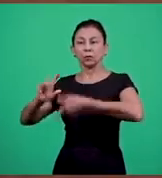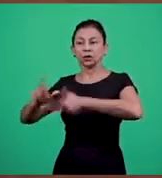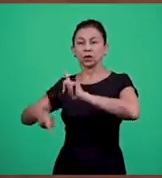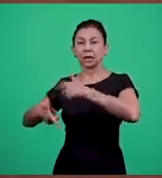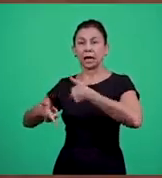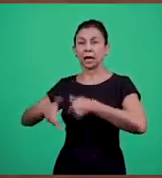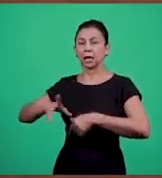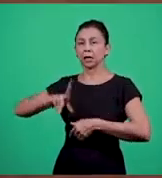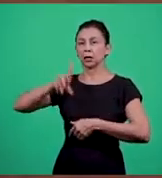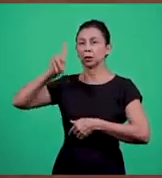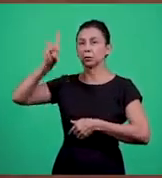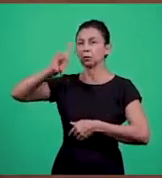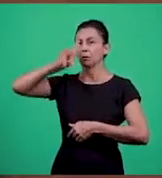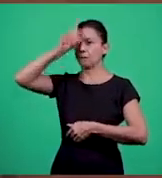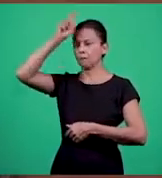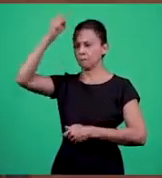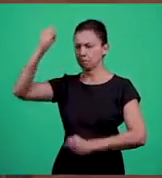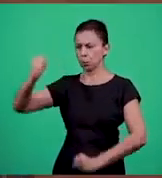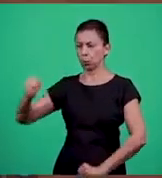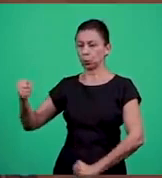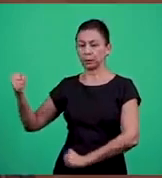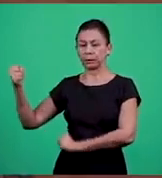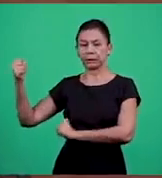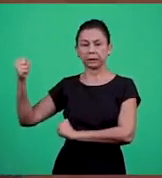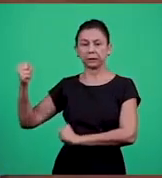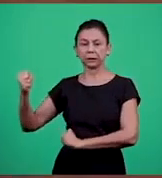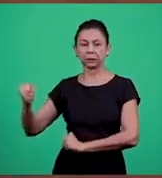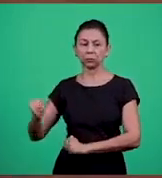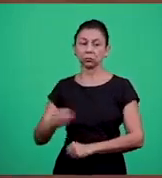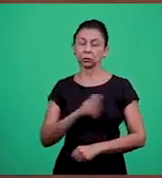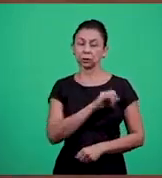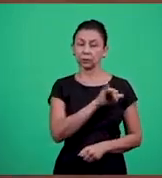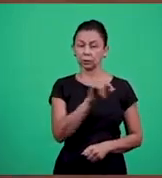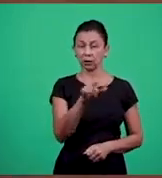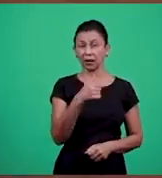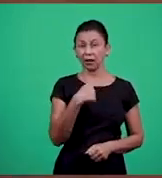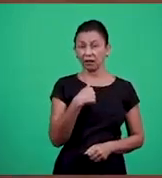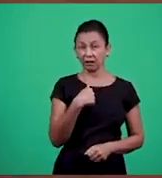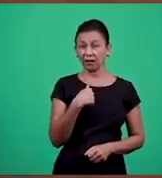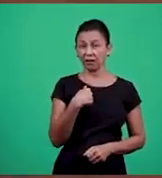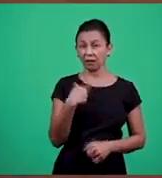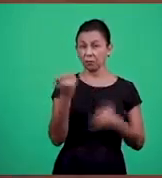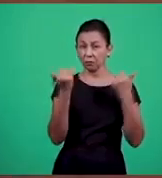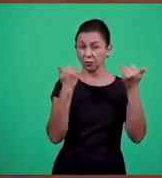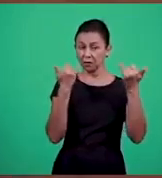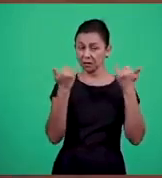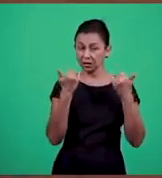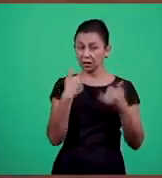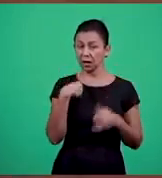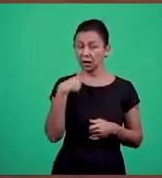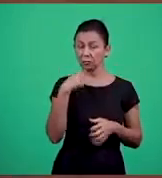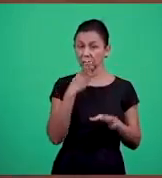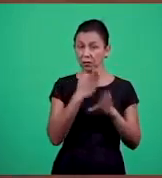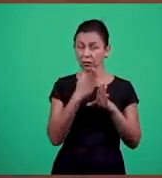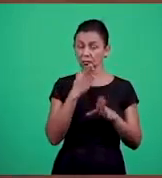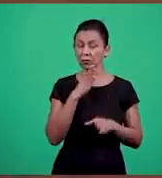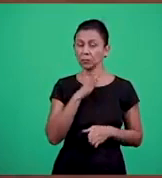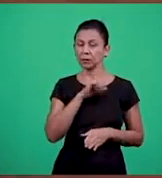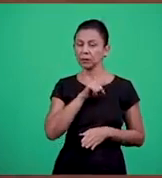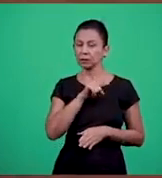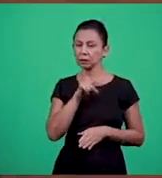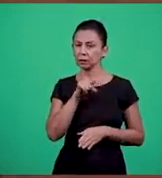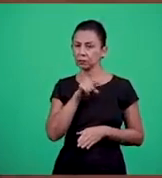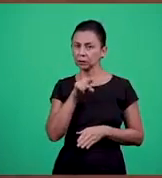were afraid, very scared, because they knew that the people of Israel had a